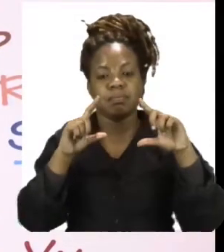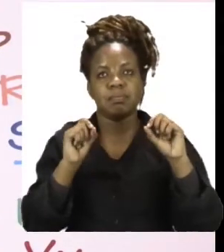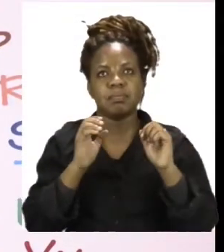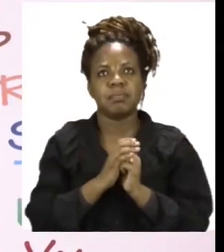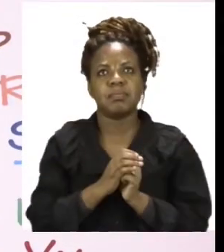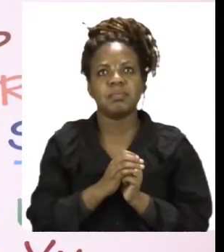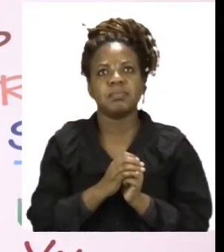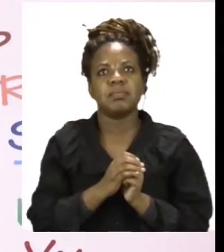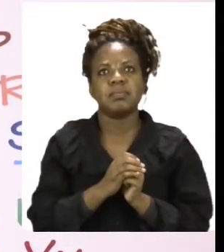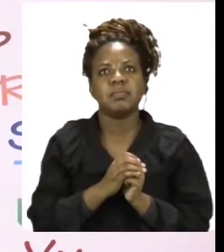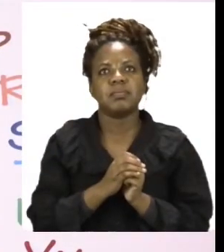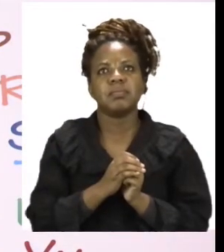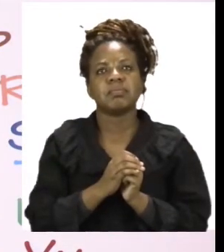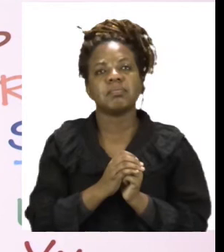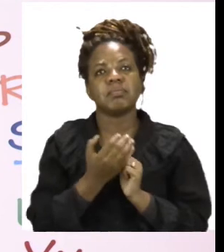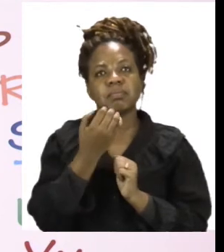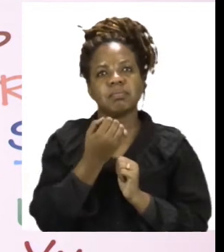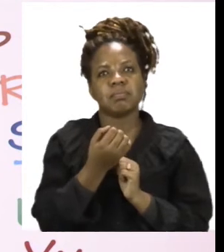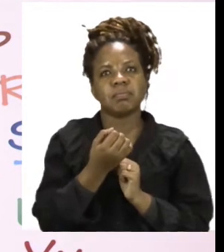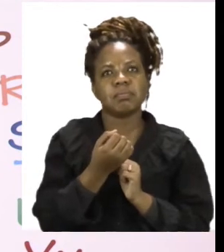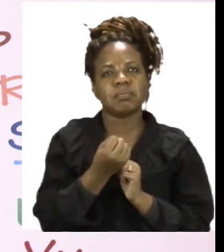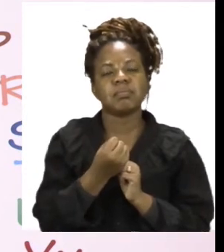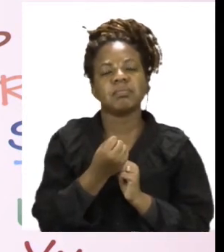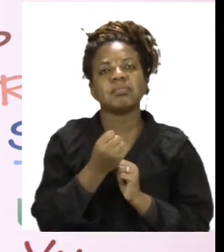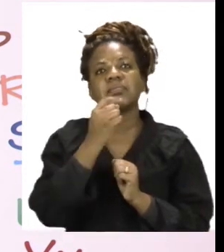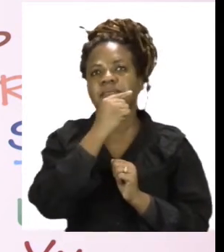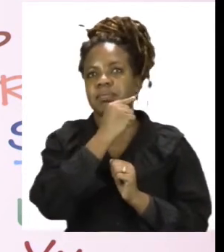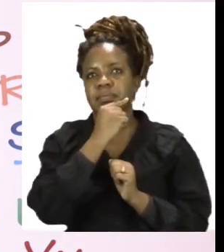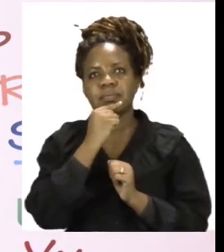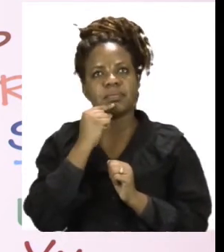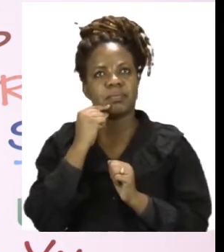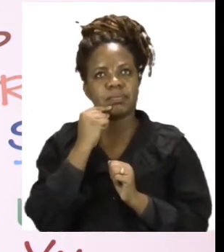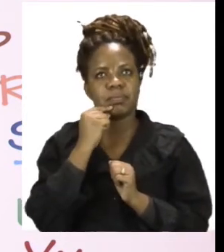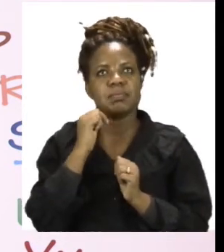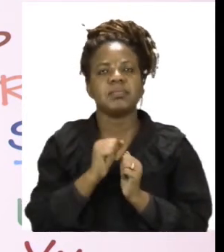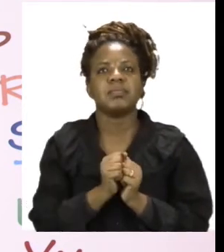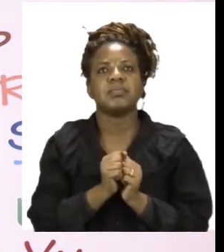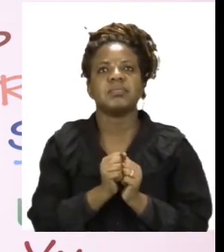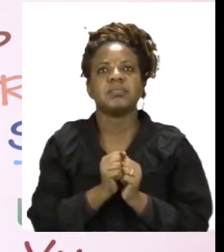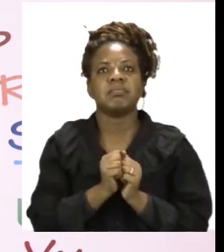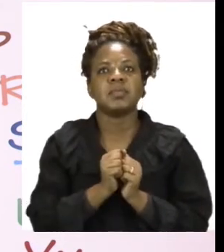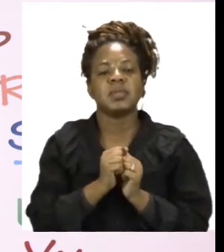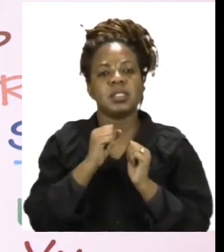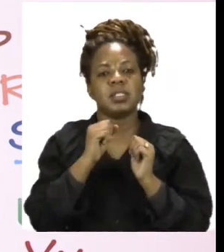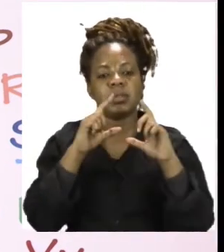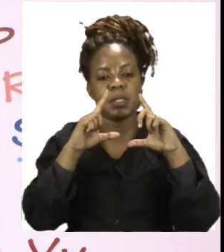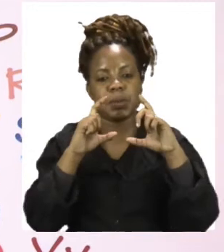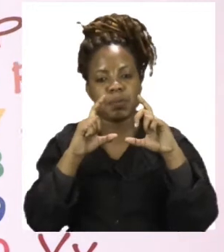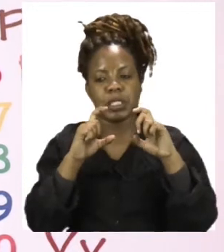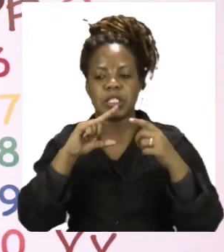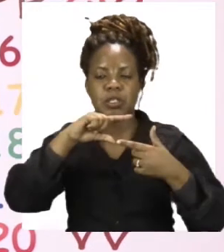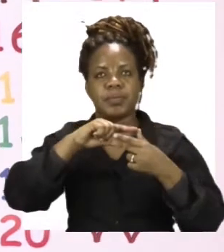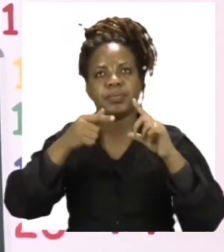Now the flashcards that I have with me are the names and the shapes themselves. The first one is actually the one